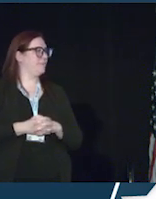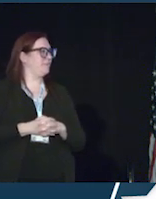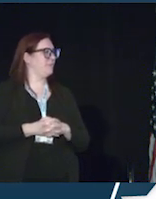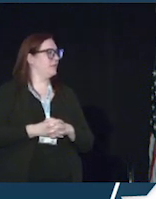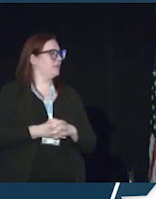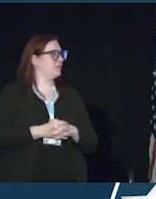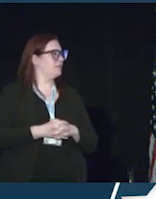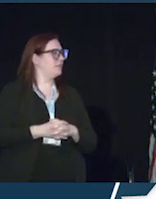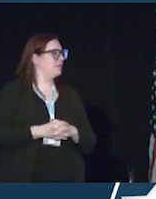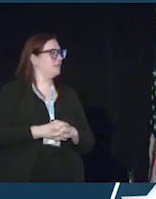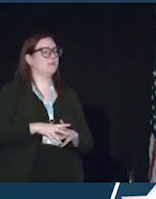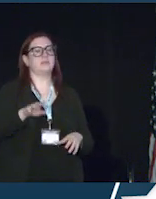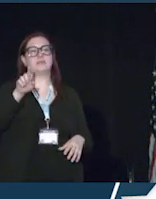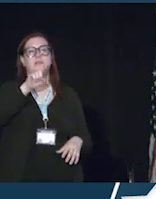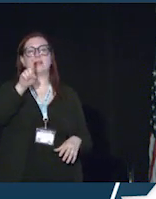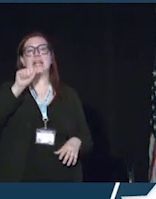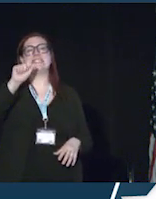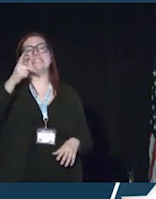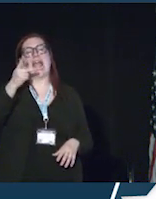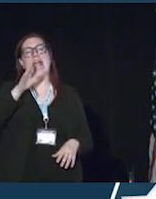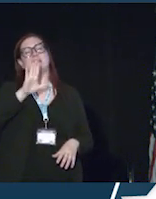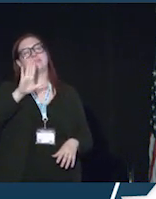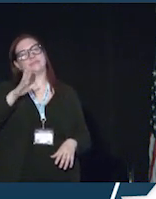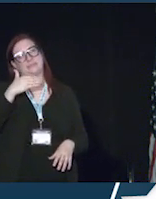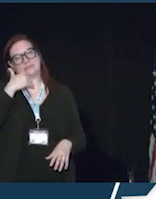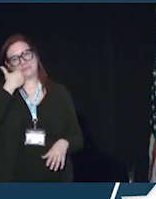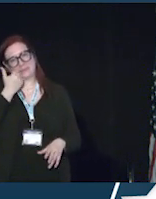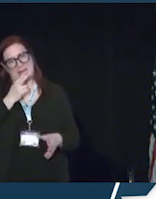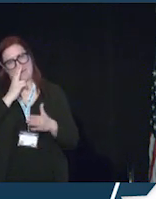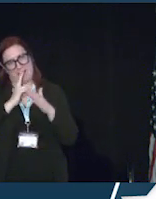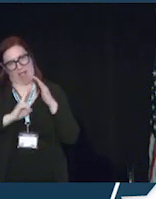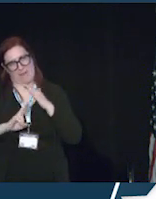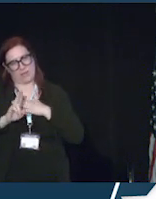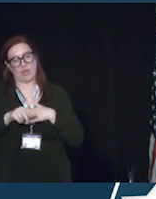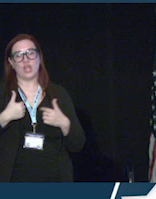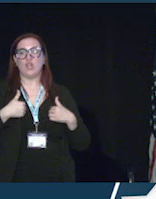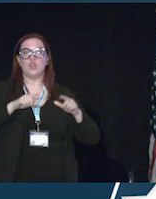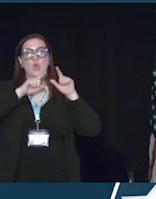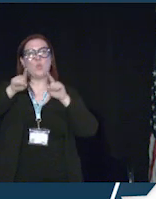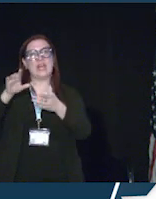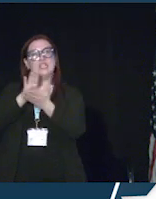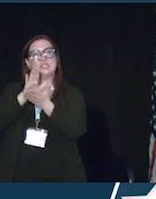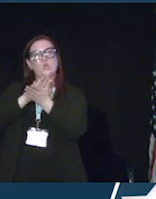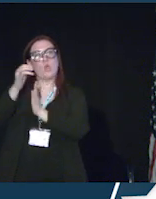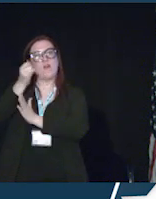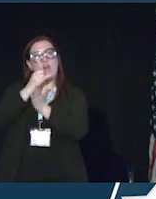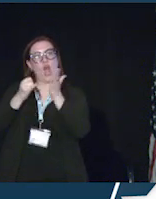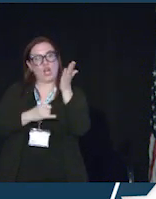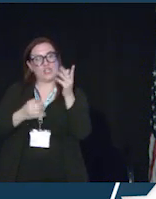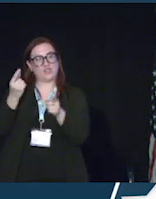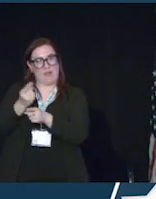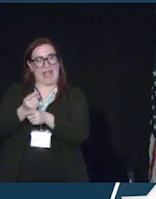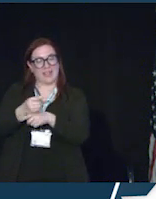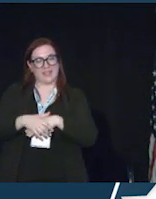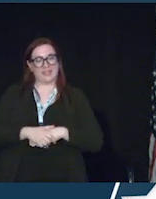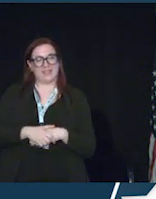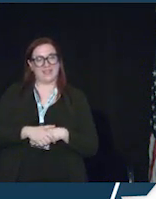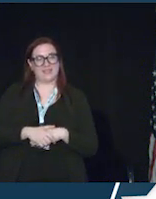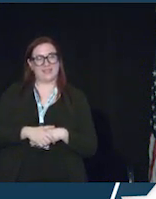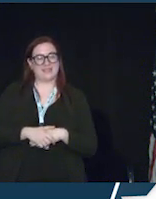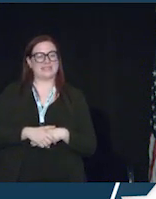But Zach is being modest because you attended the School of the Arts, the Dreyfus School of the Arts, right?